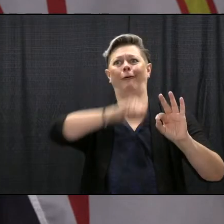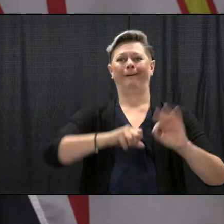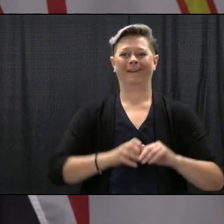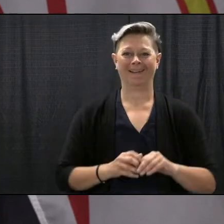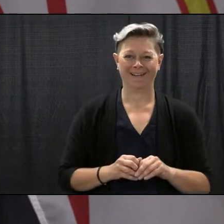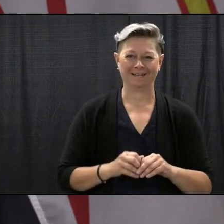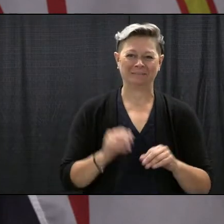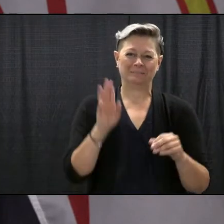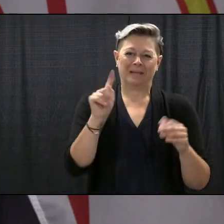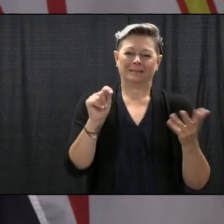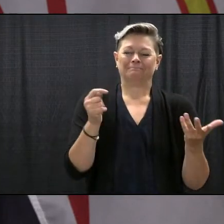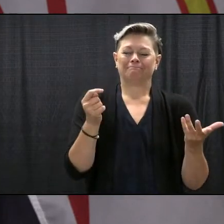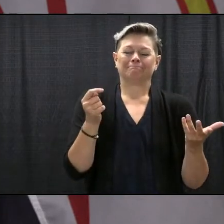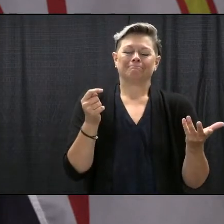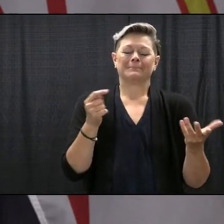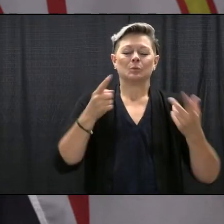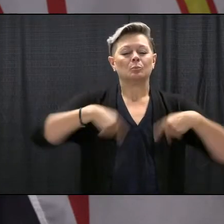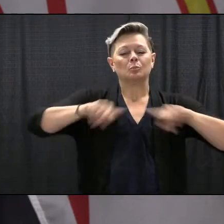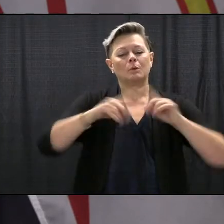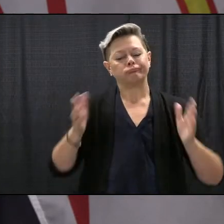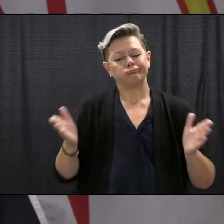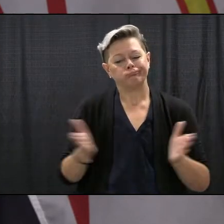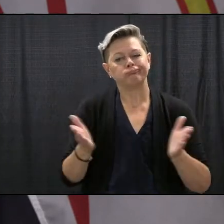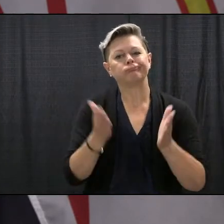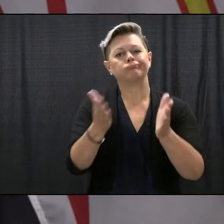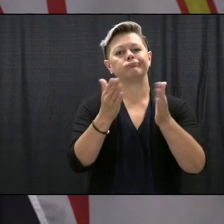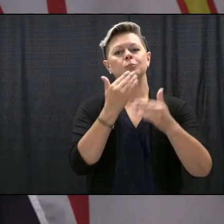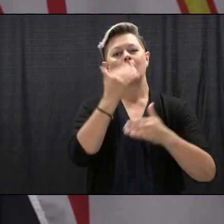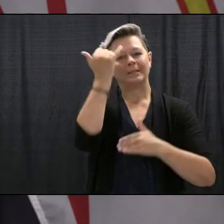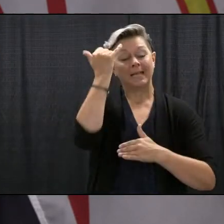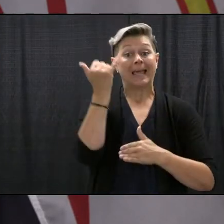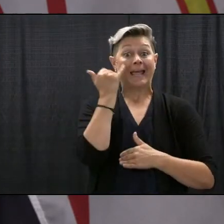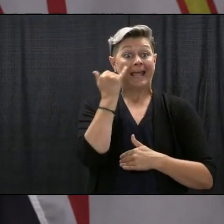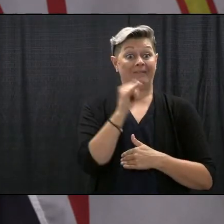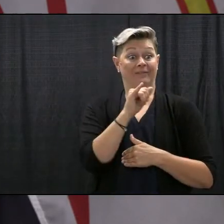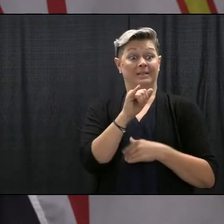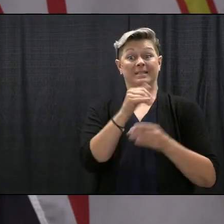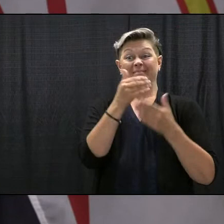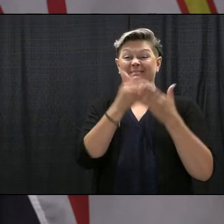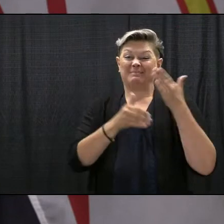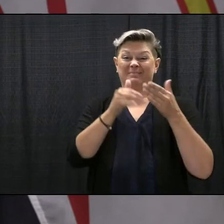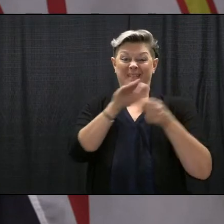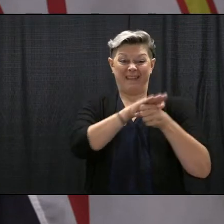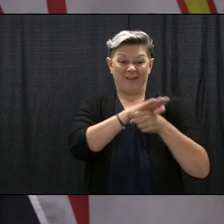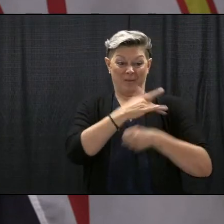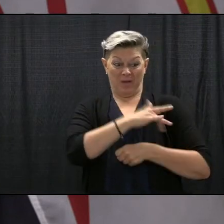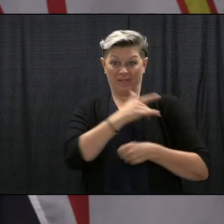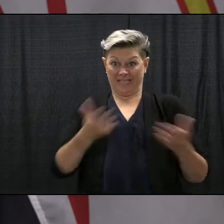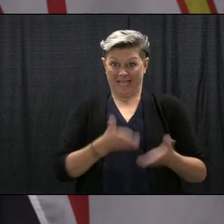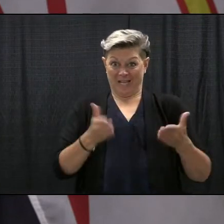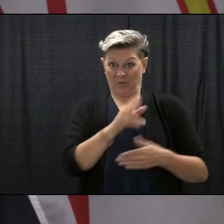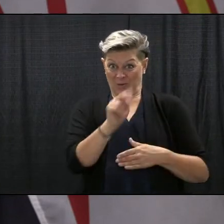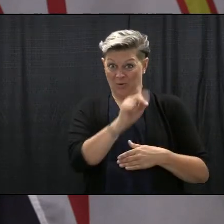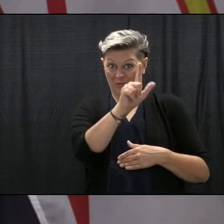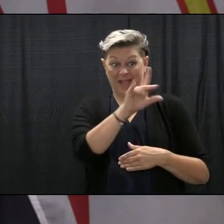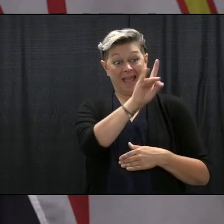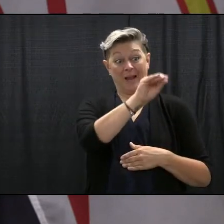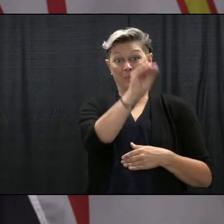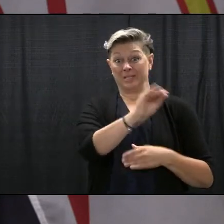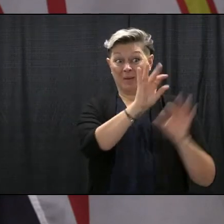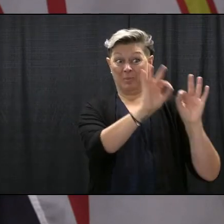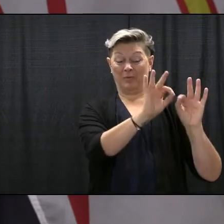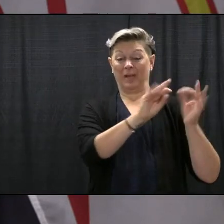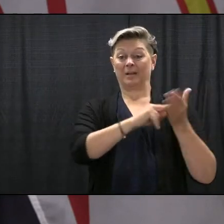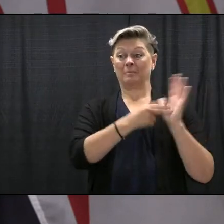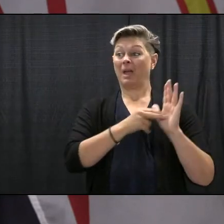But we'd certainly encourage, just because we've hit 80% in some areas of the province doesn't necessarily mean that people